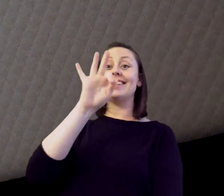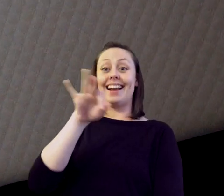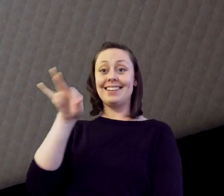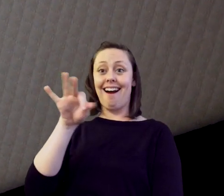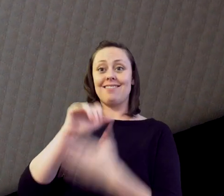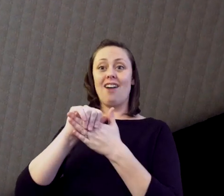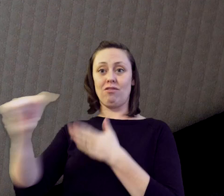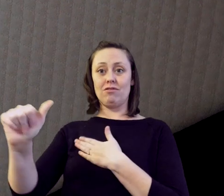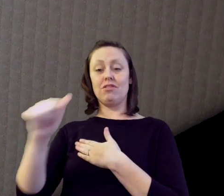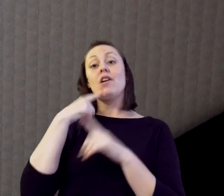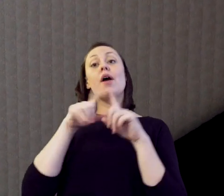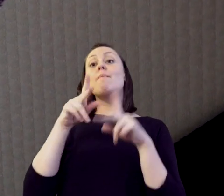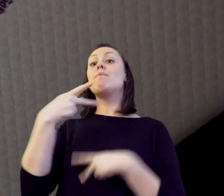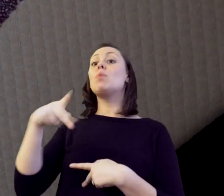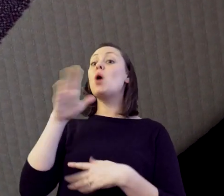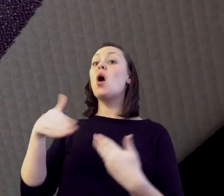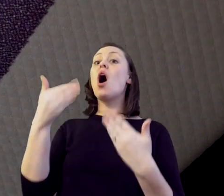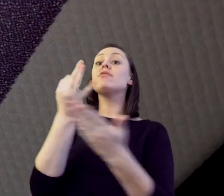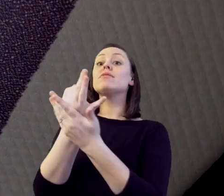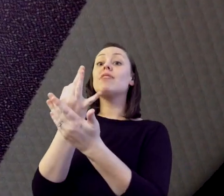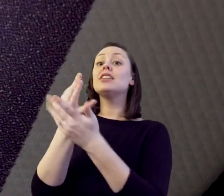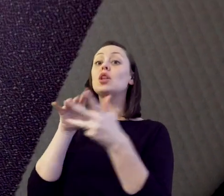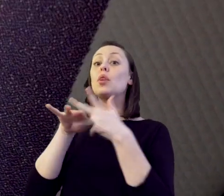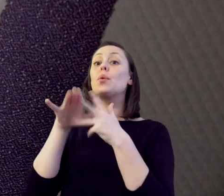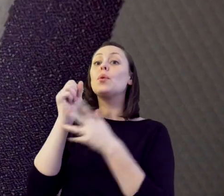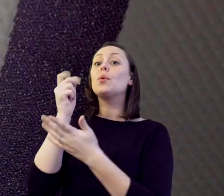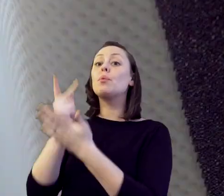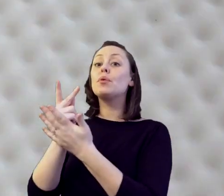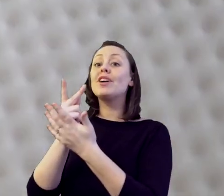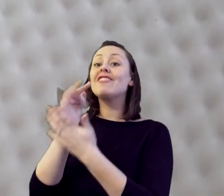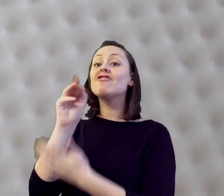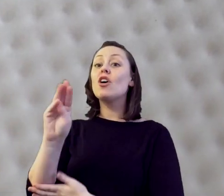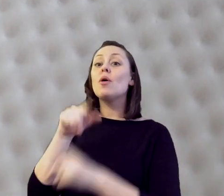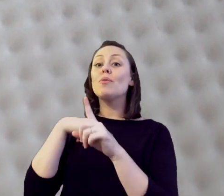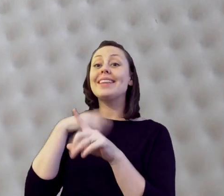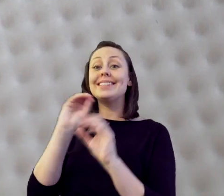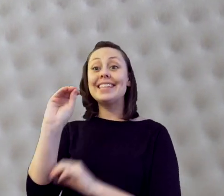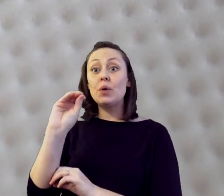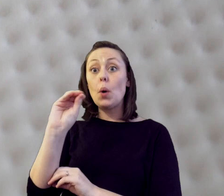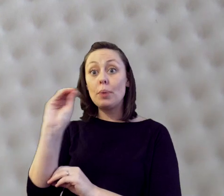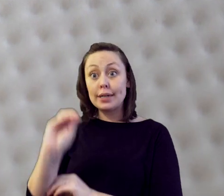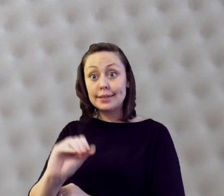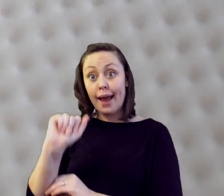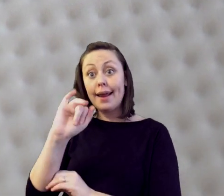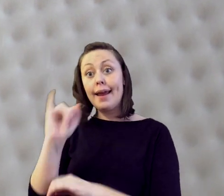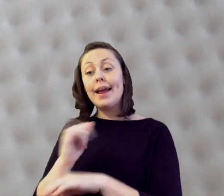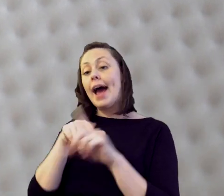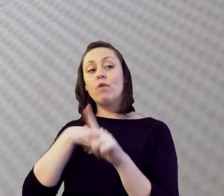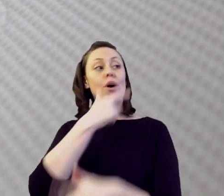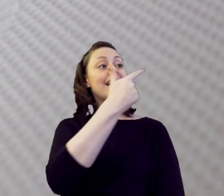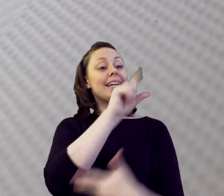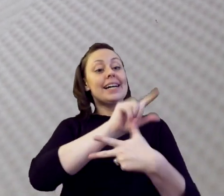$1,099. Purple does offer financing through a firm for as little as 0% interest. 6, 12,